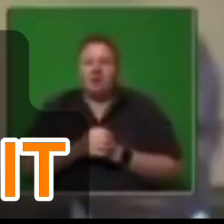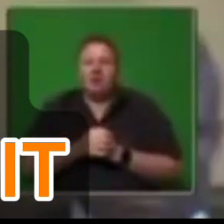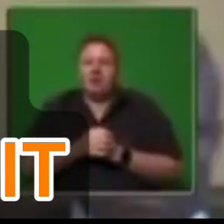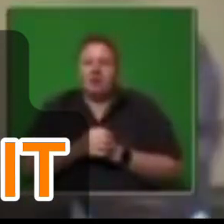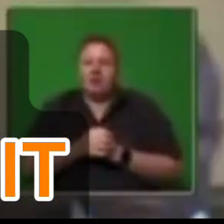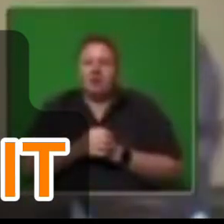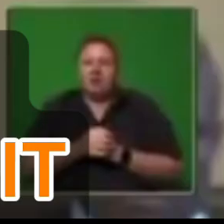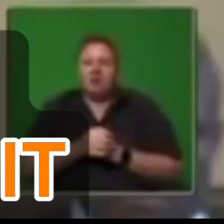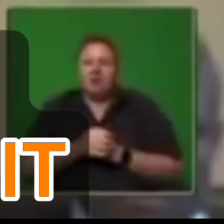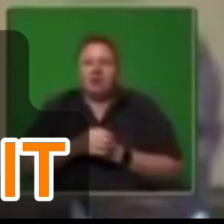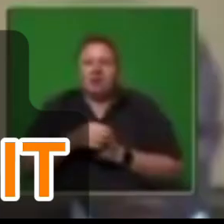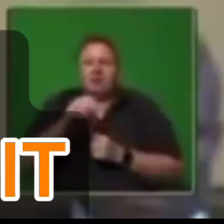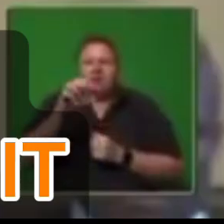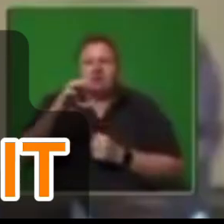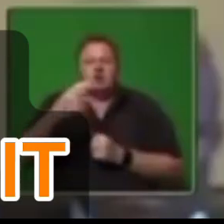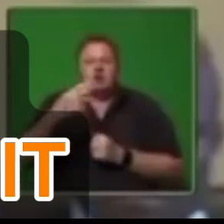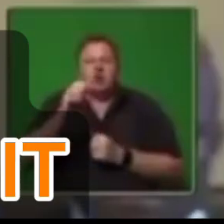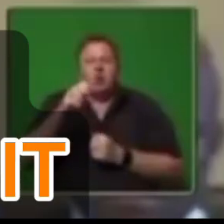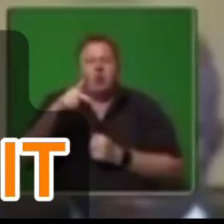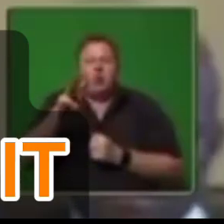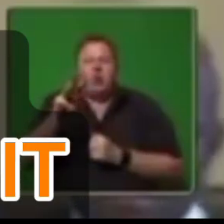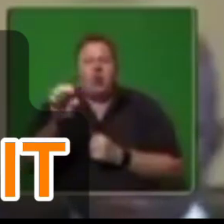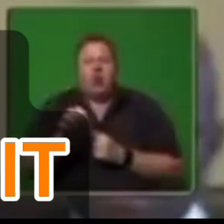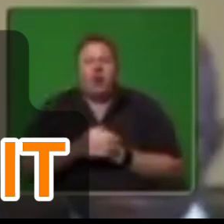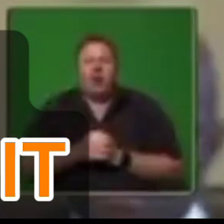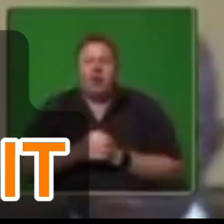Sibatane Richard Chokwe,